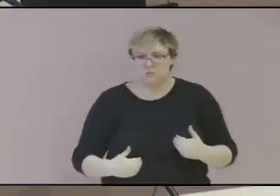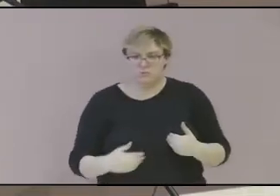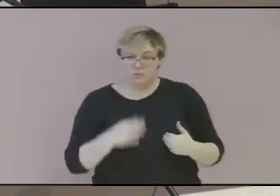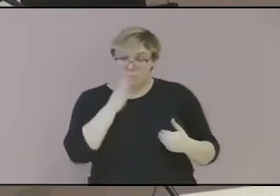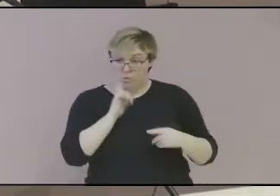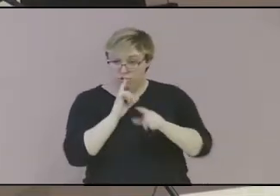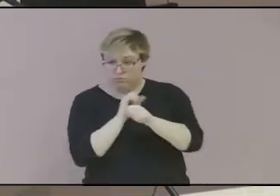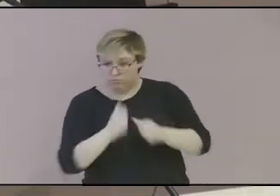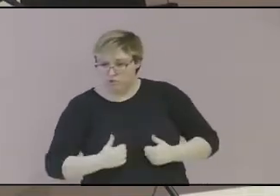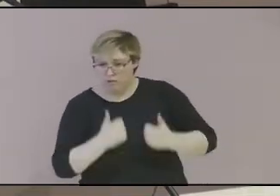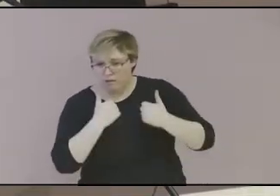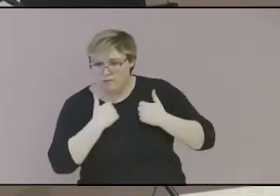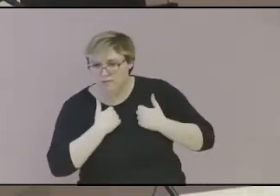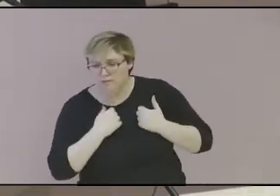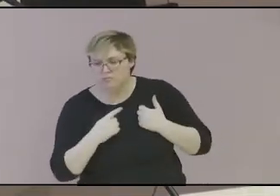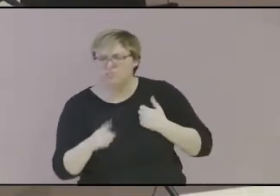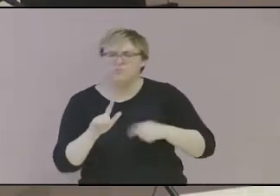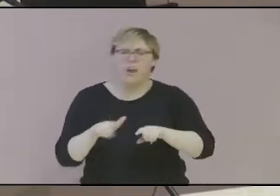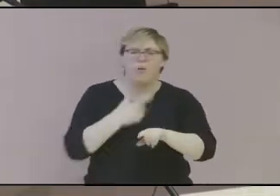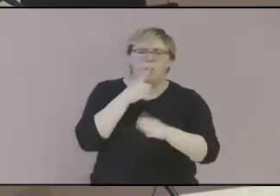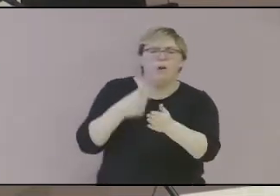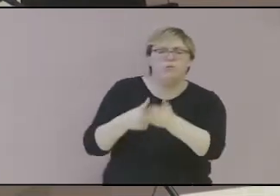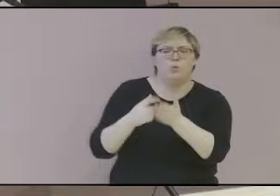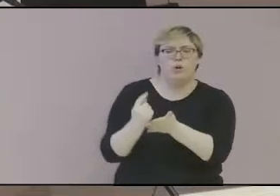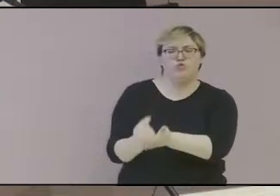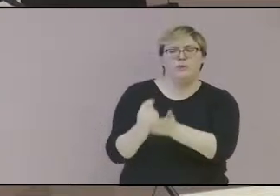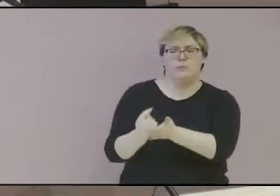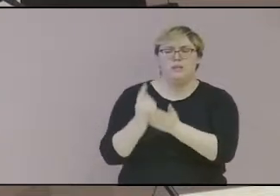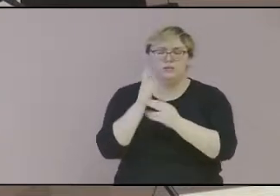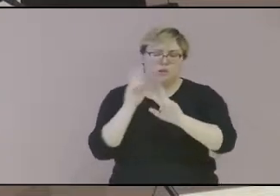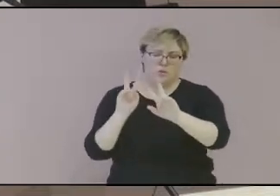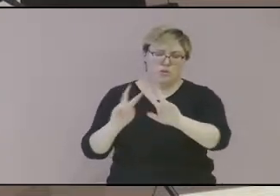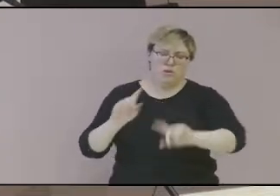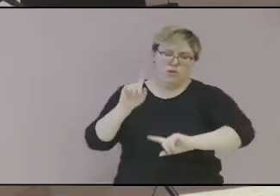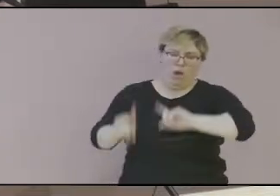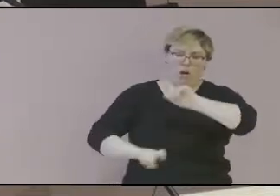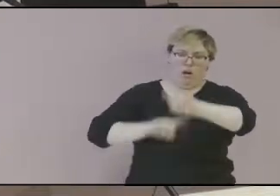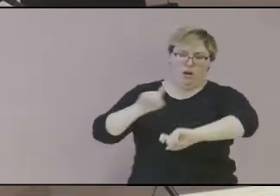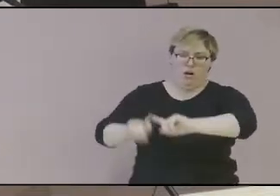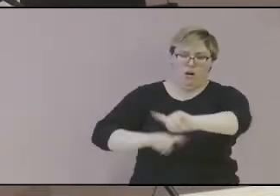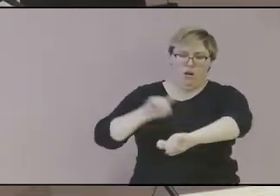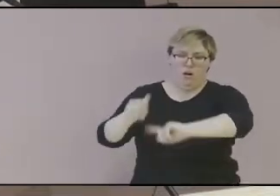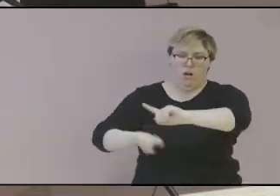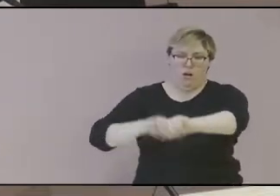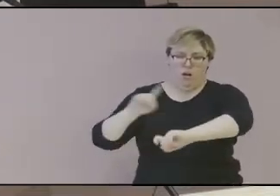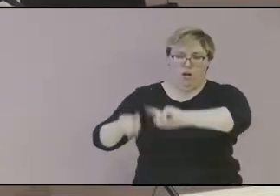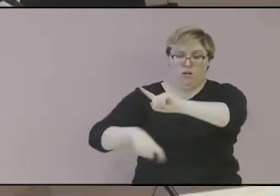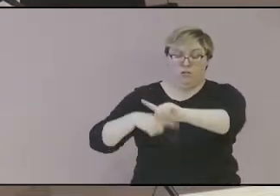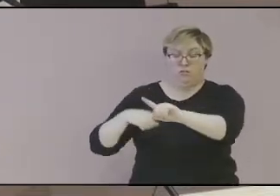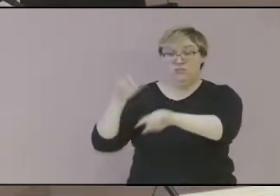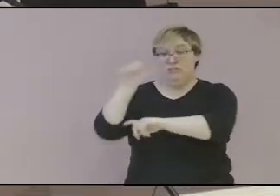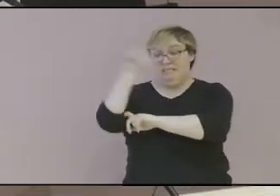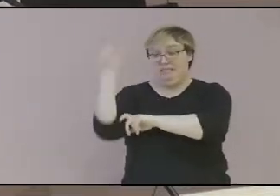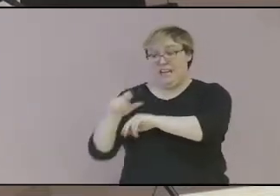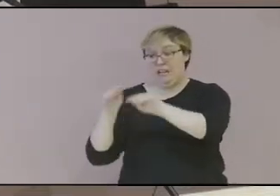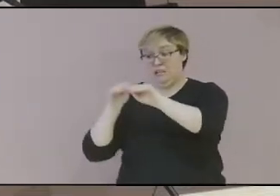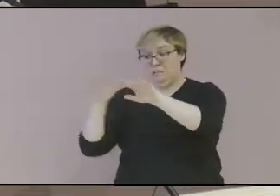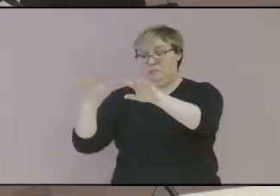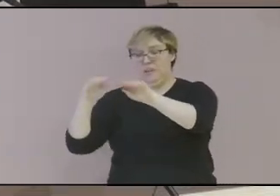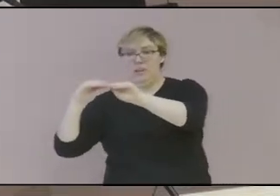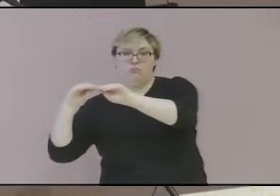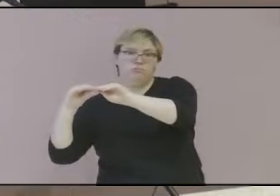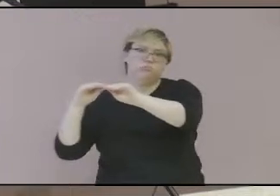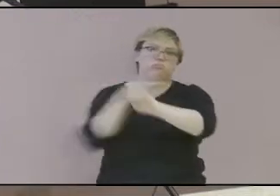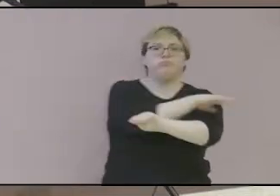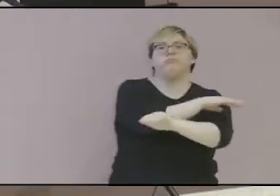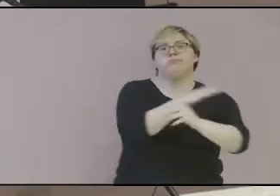shorter treatment times. The pandemic crested across the US shortly thereafter. Some states in the